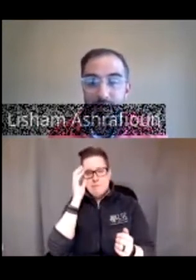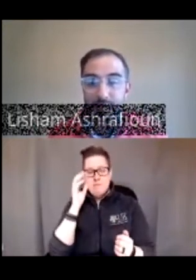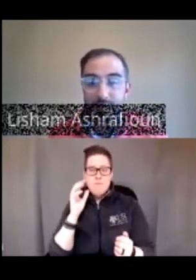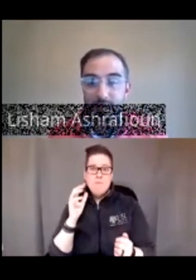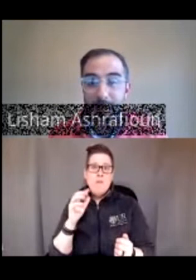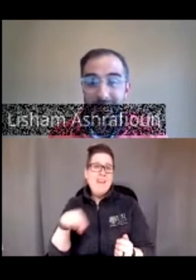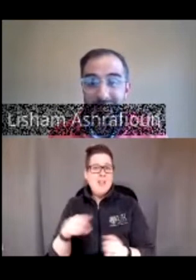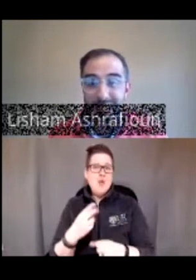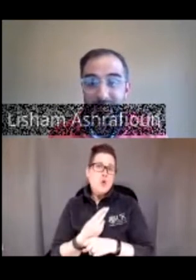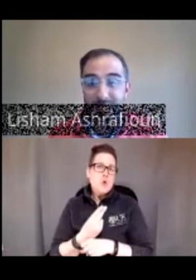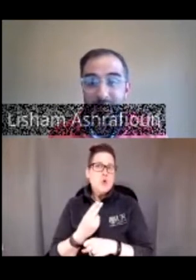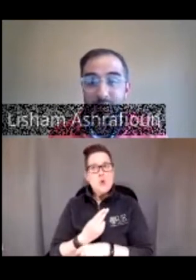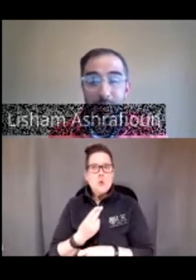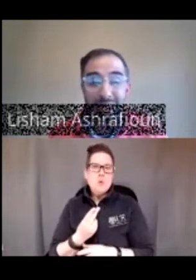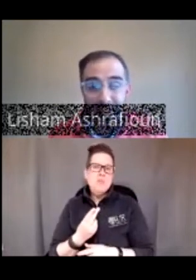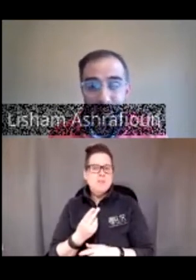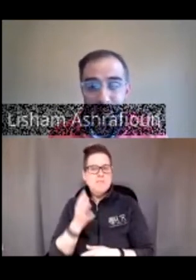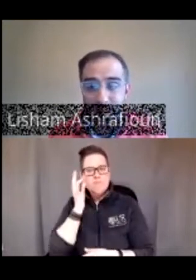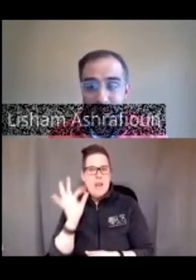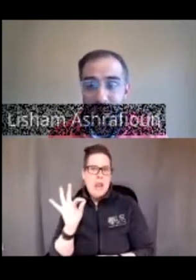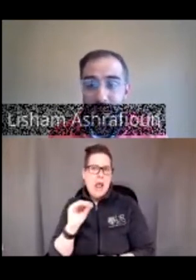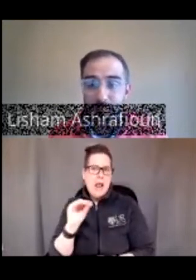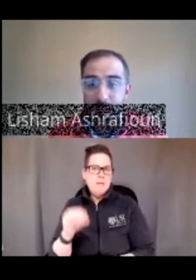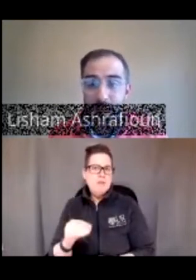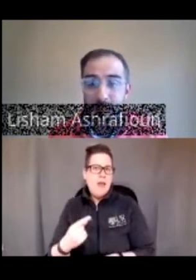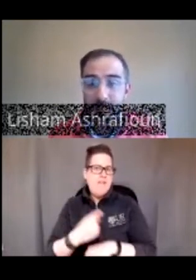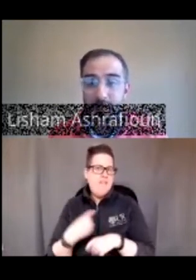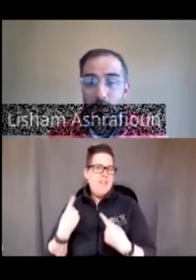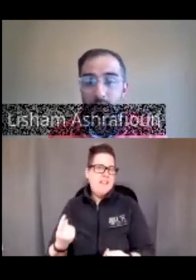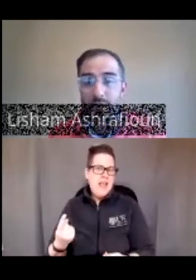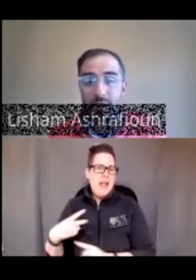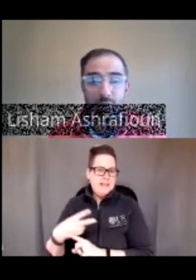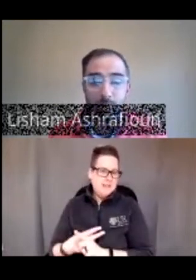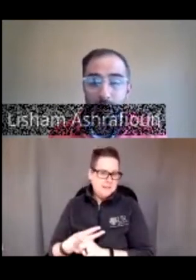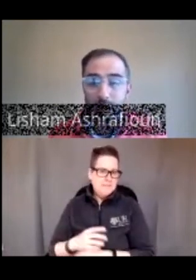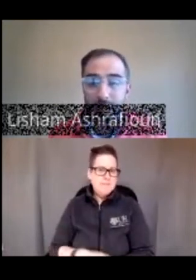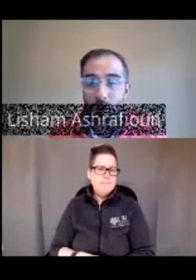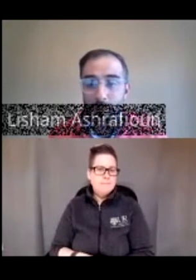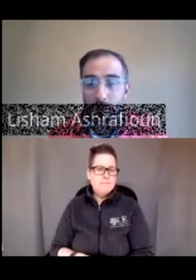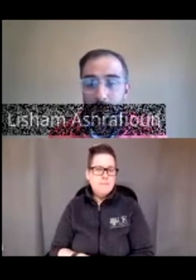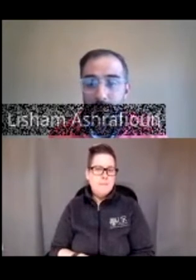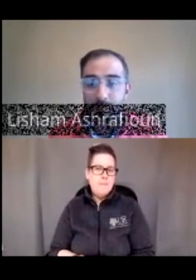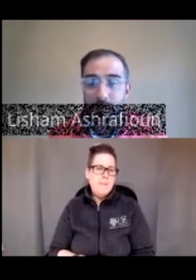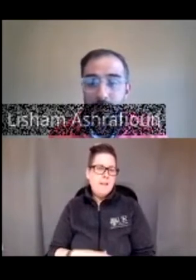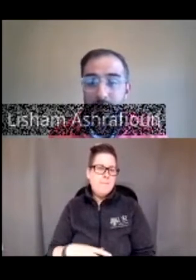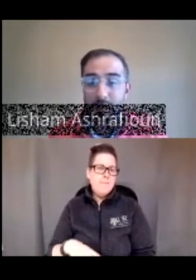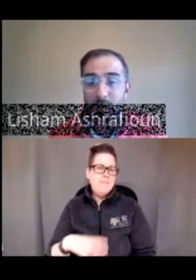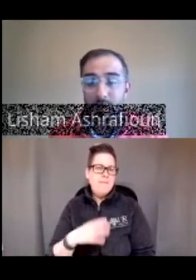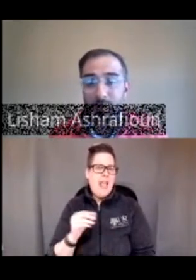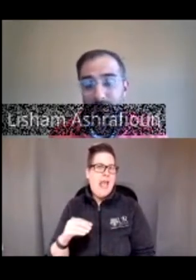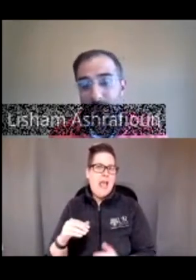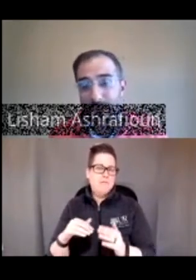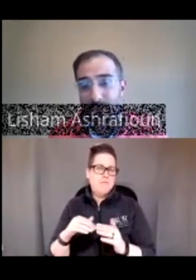of the days in the past 60 from any substance, and less than 20% from any opioid. And